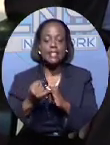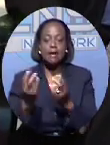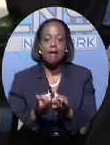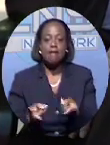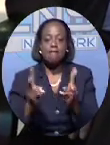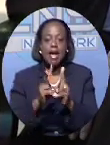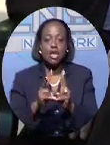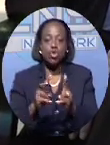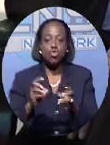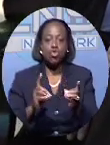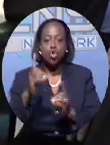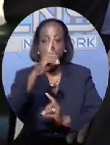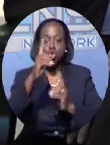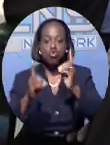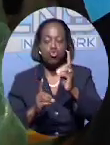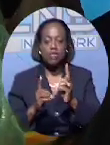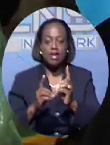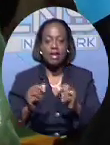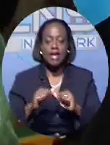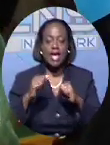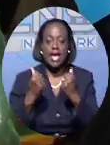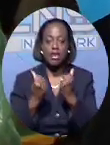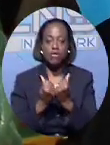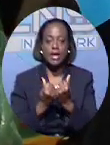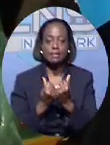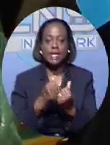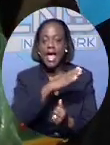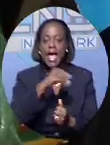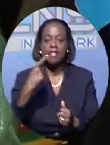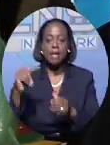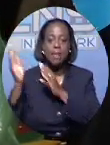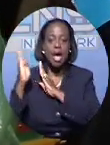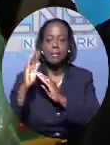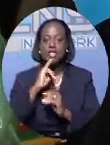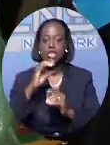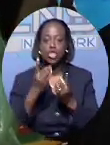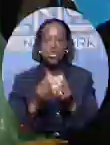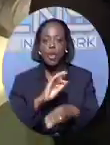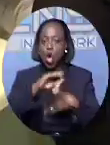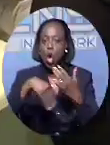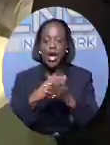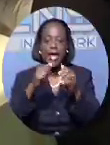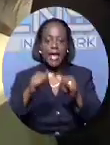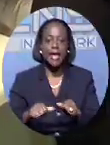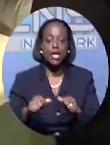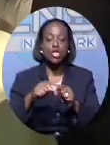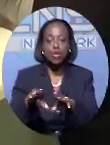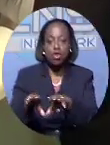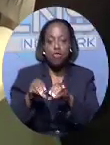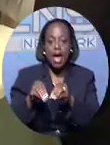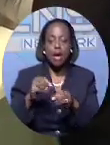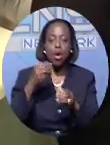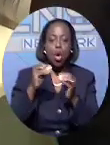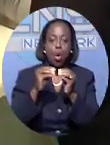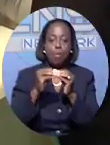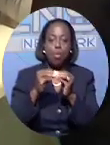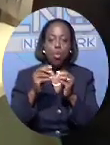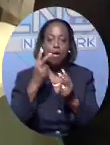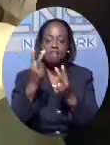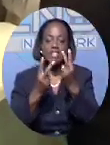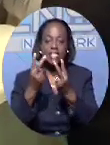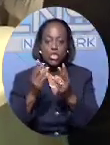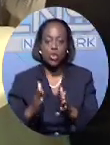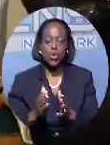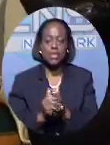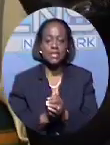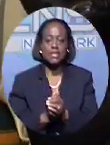to remain on the competitive edge. And considering this, the Bahamas is doing all it can to attract more visitors by offering more value for their dollar.